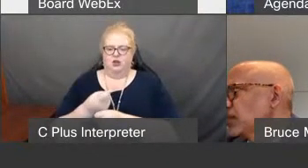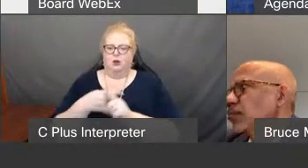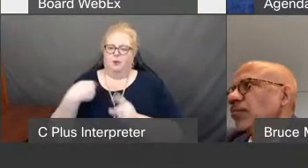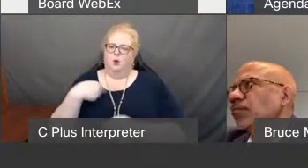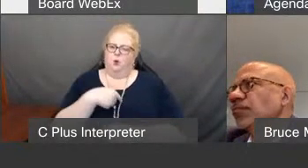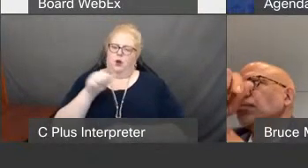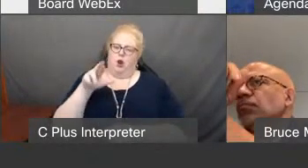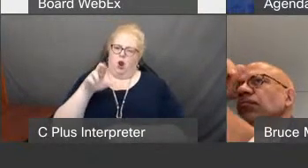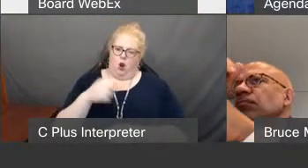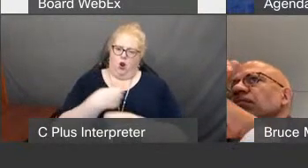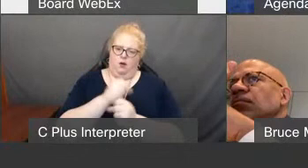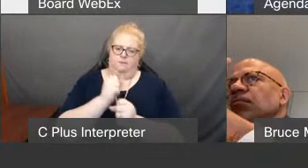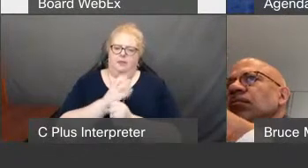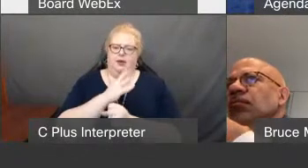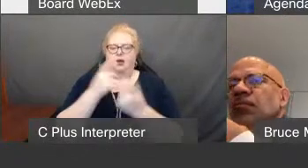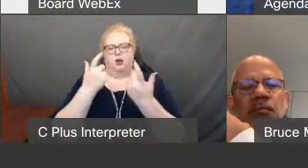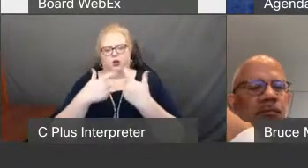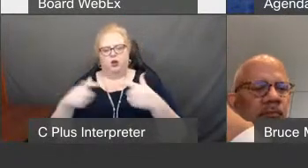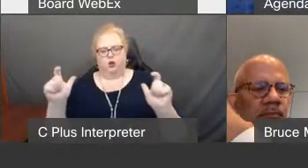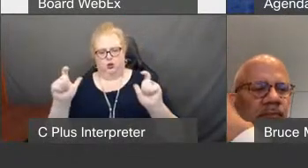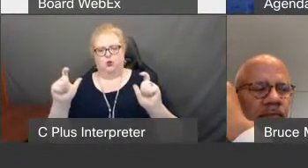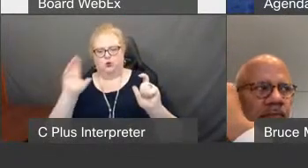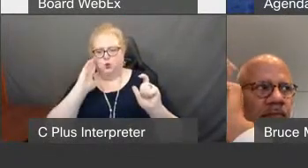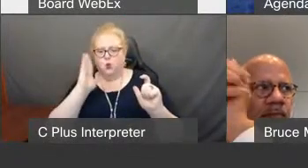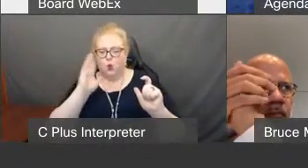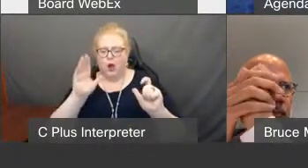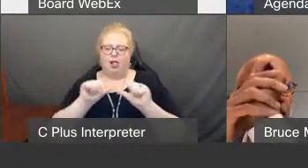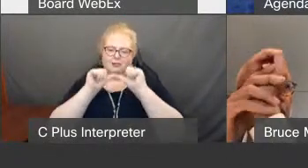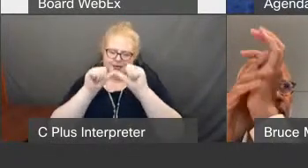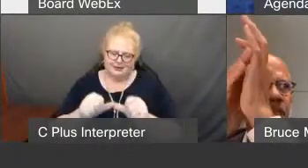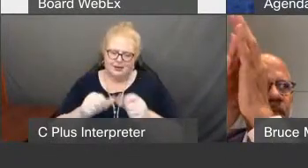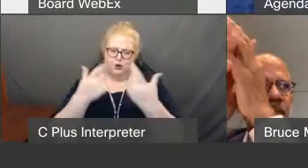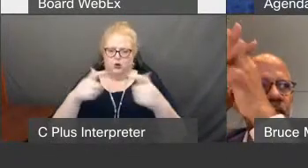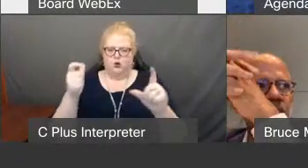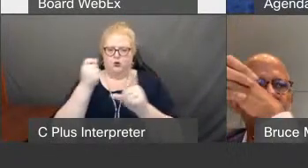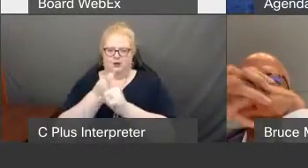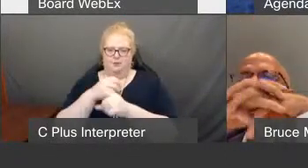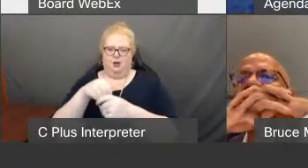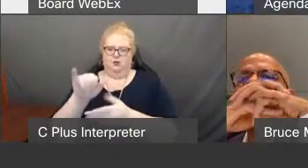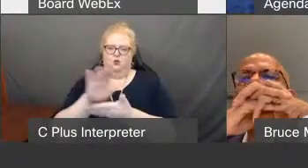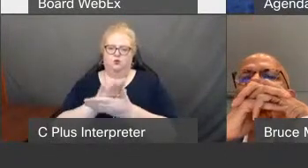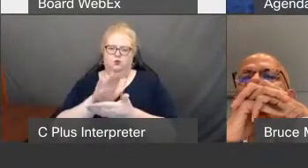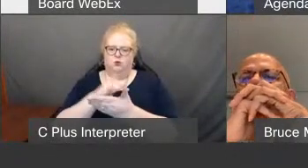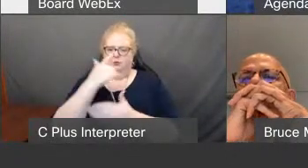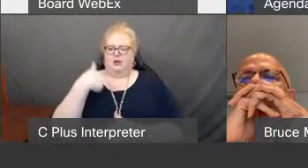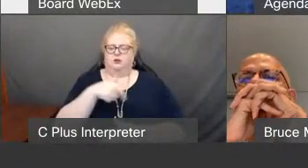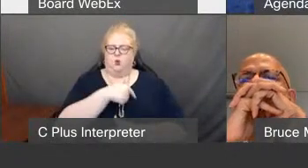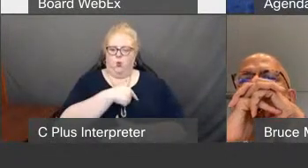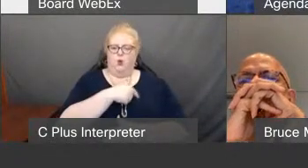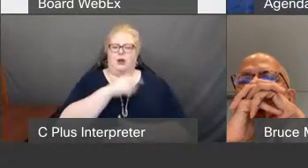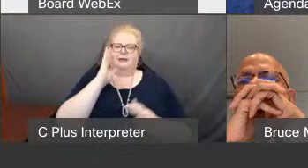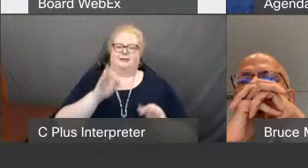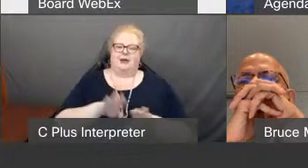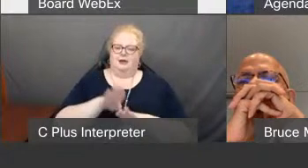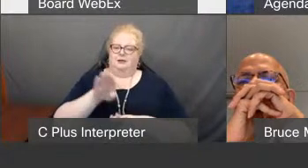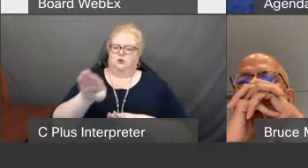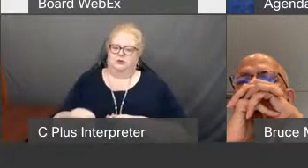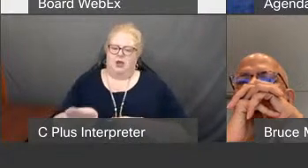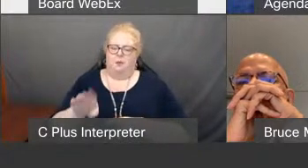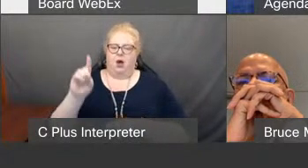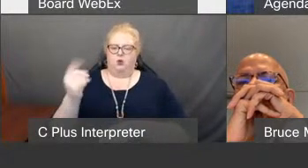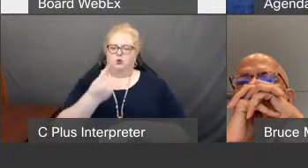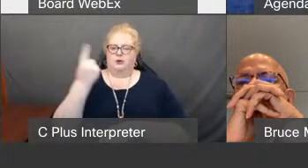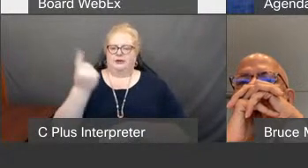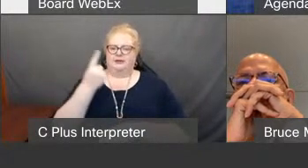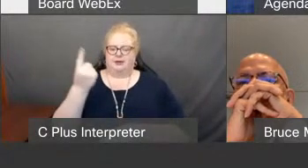to make a huge impact in those schools because we stepped out and we did something bold.